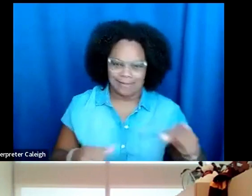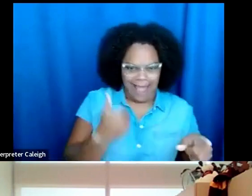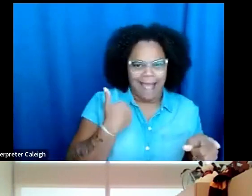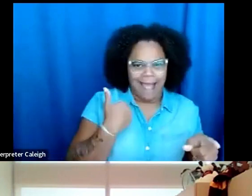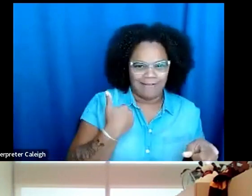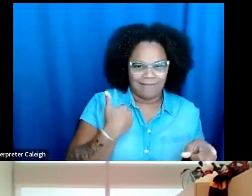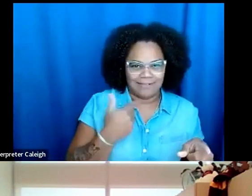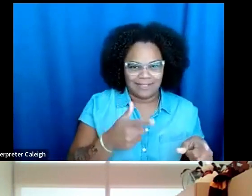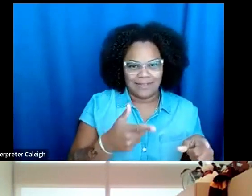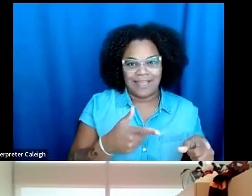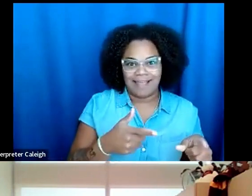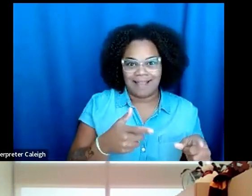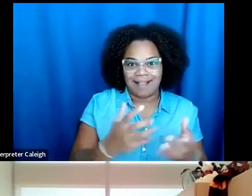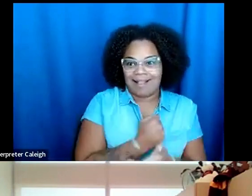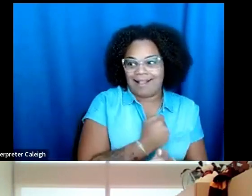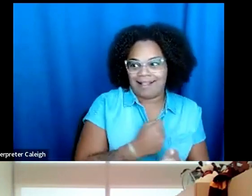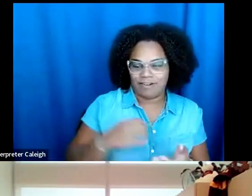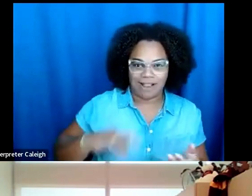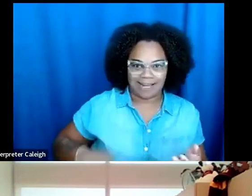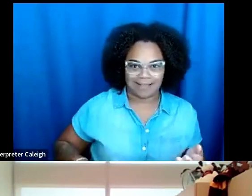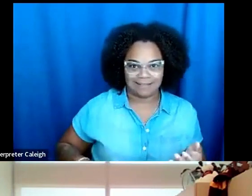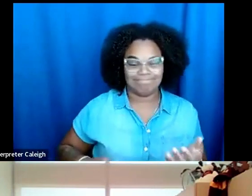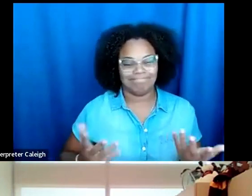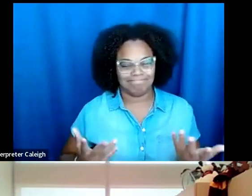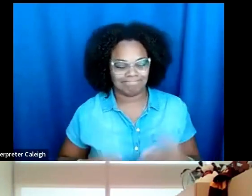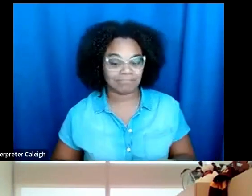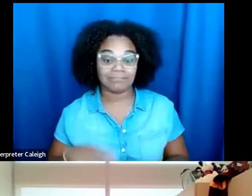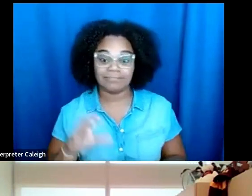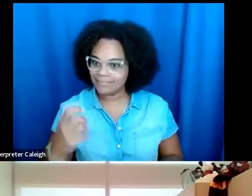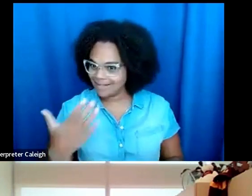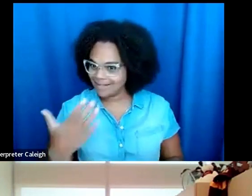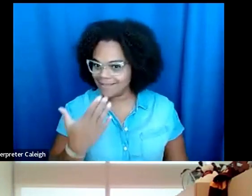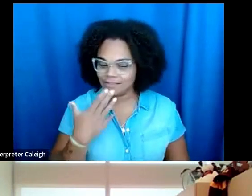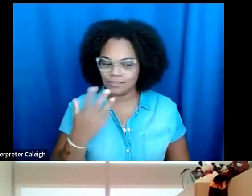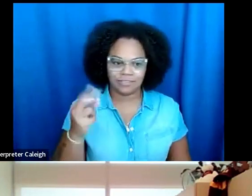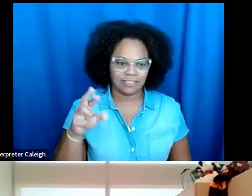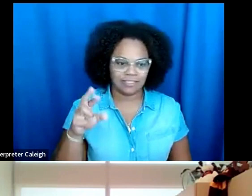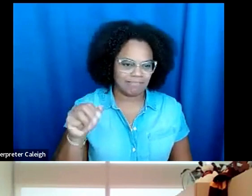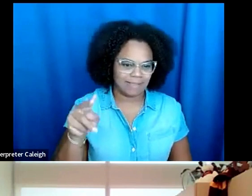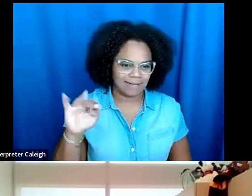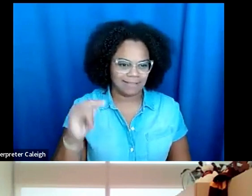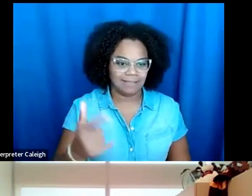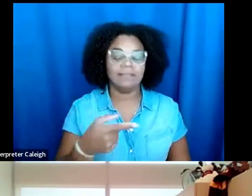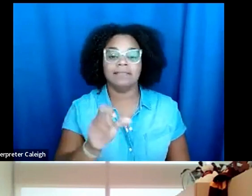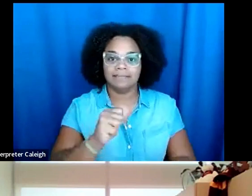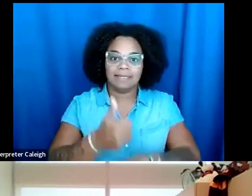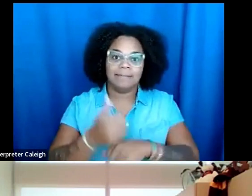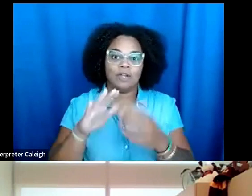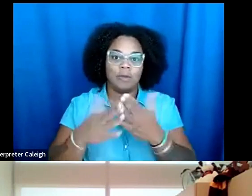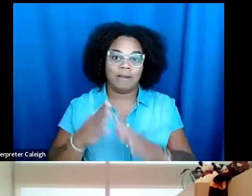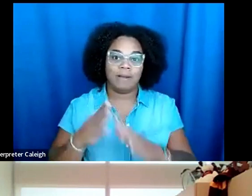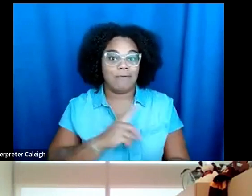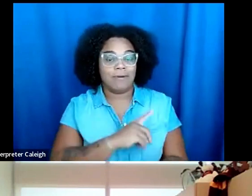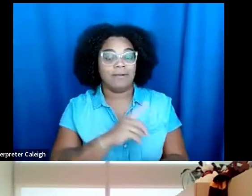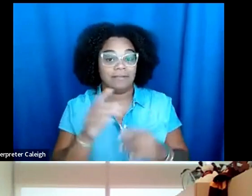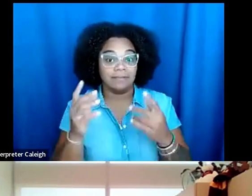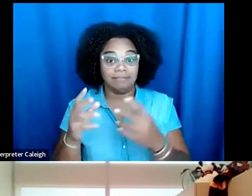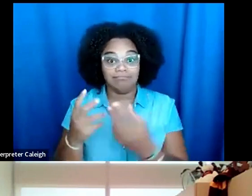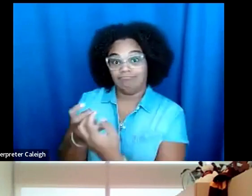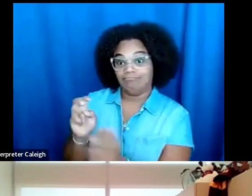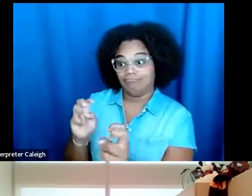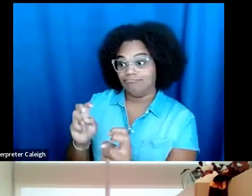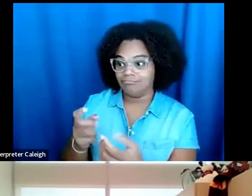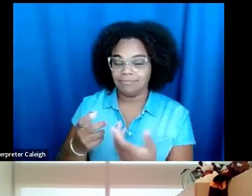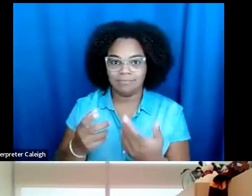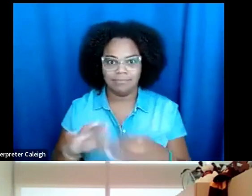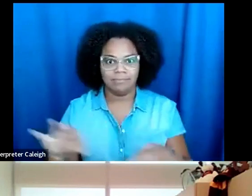Absolutely. I mean, thank you, Dr. Manning. Putting the community forward is a great idea, but how do you do it? And here we